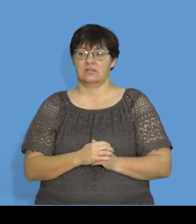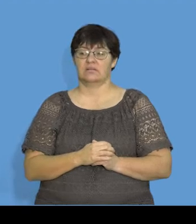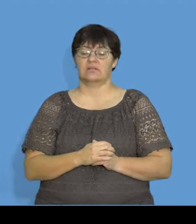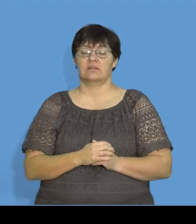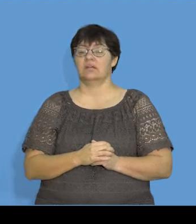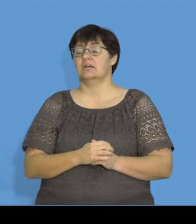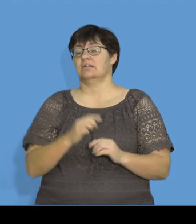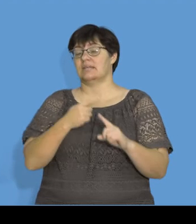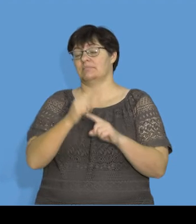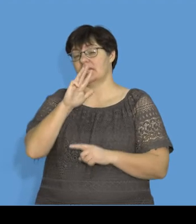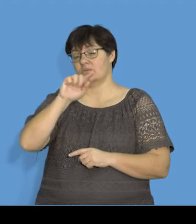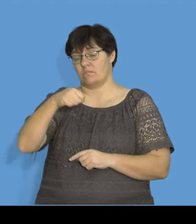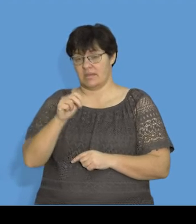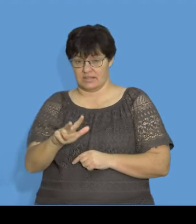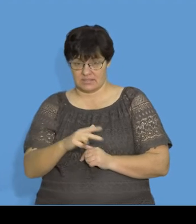times 9,8